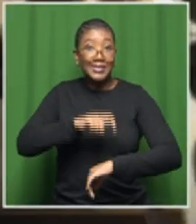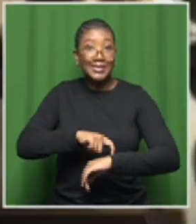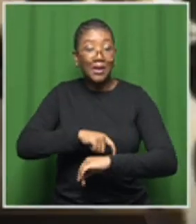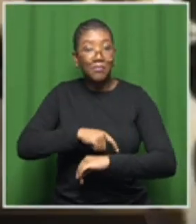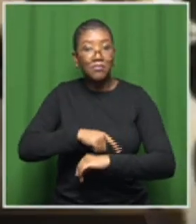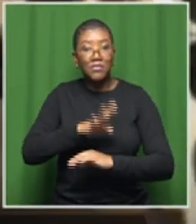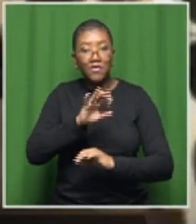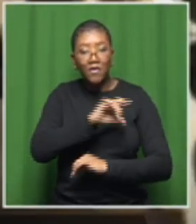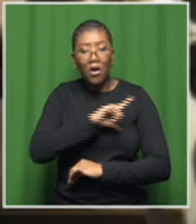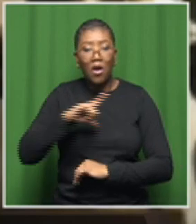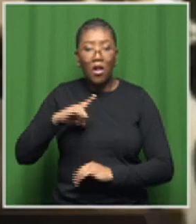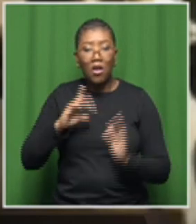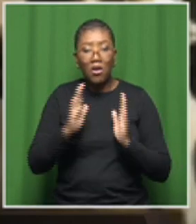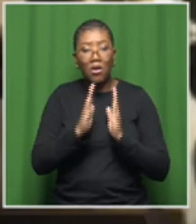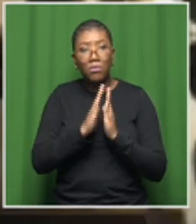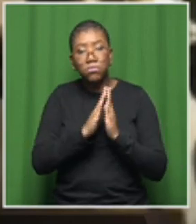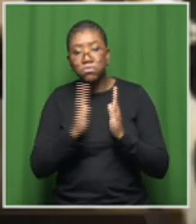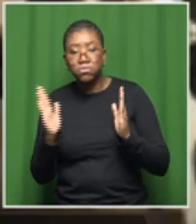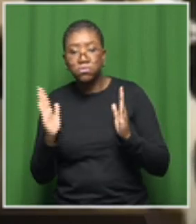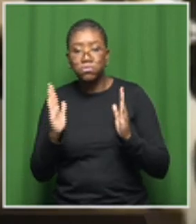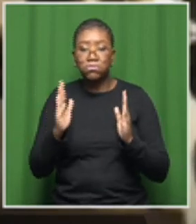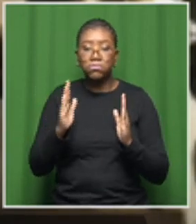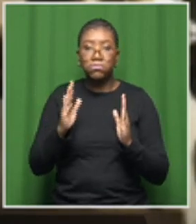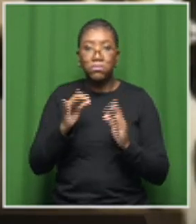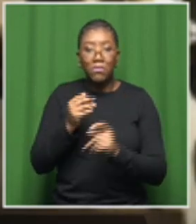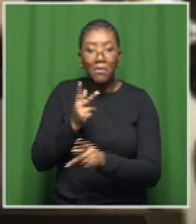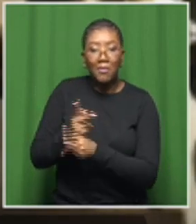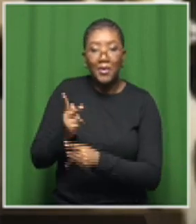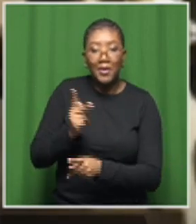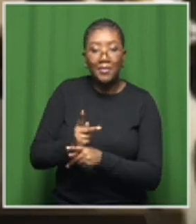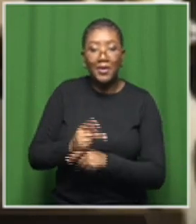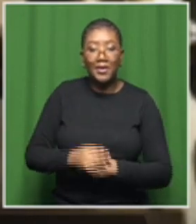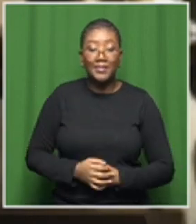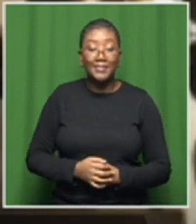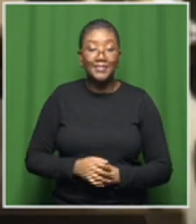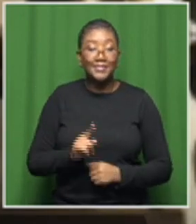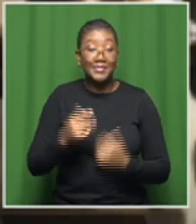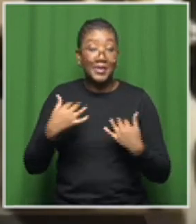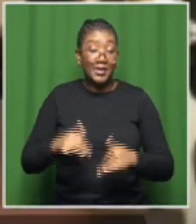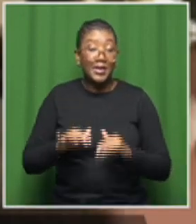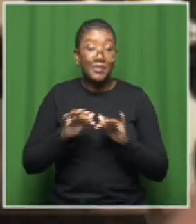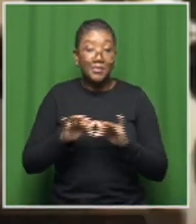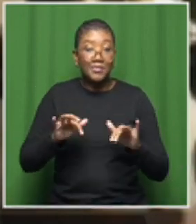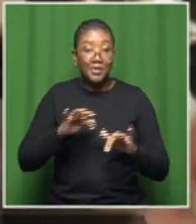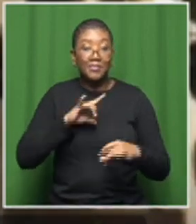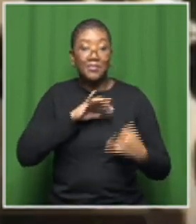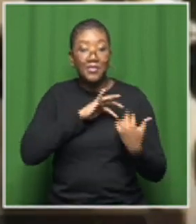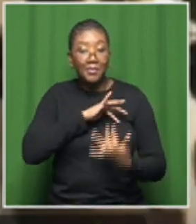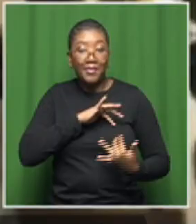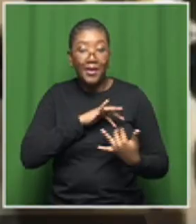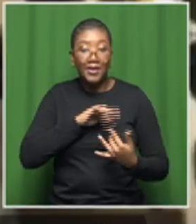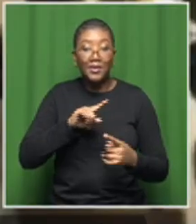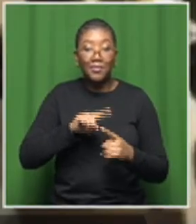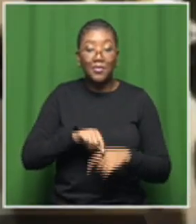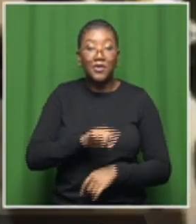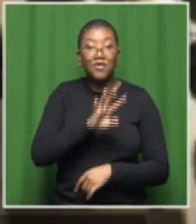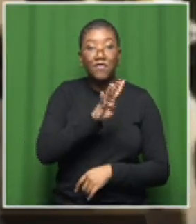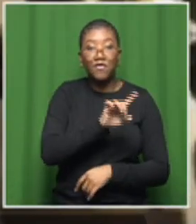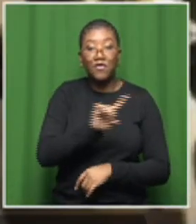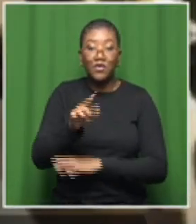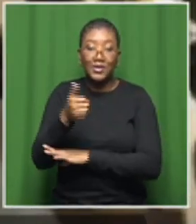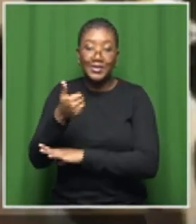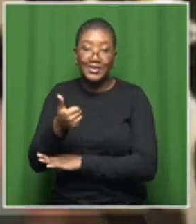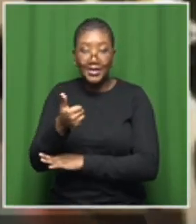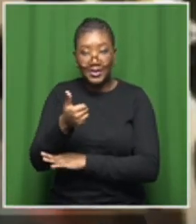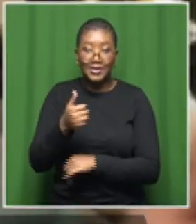massive. In the sense that people are pouring their heart and soul into it. So we do 4 to 6 internal productions a